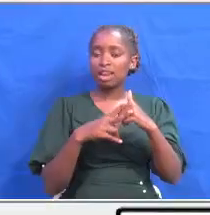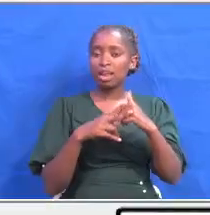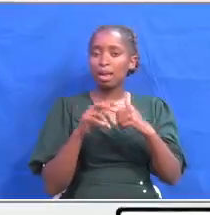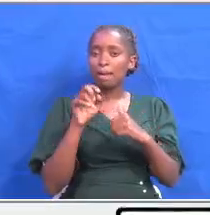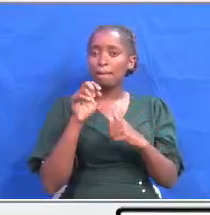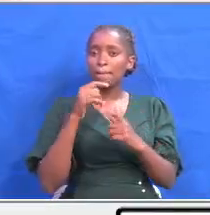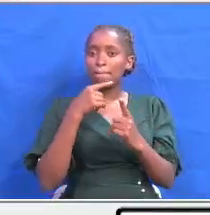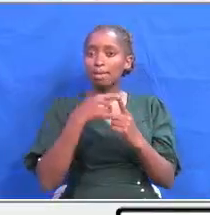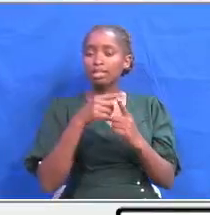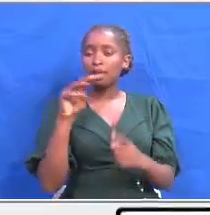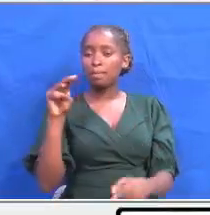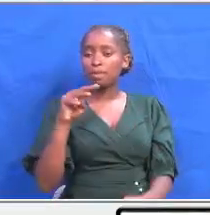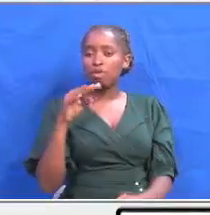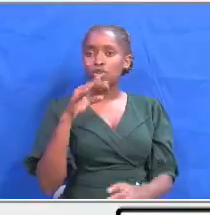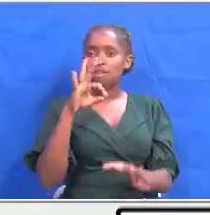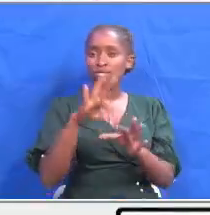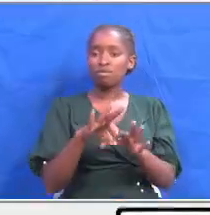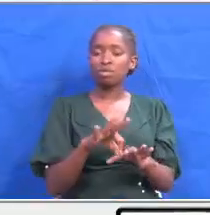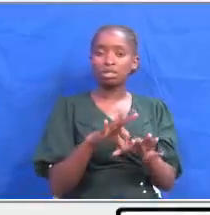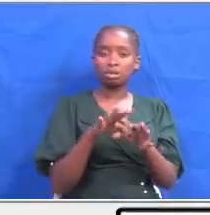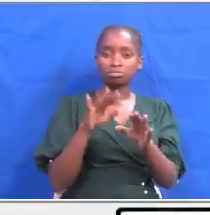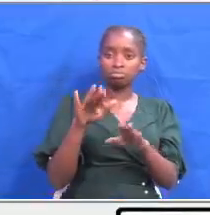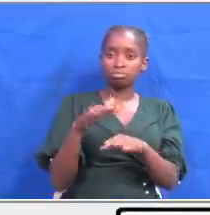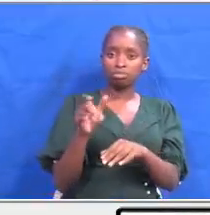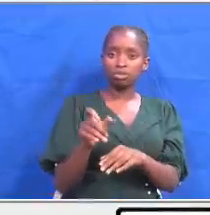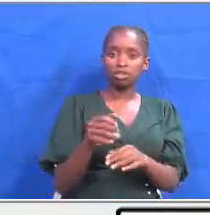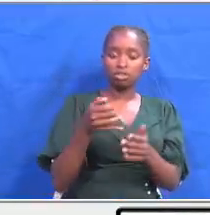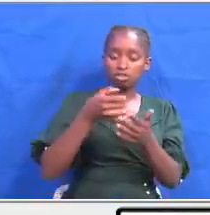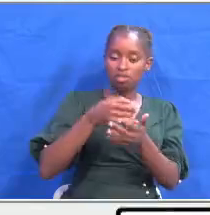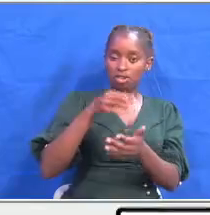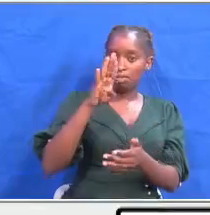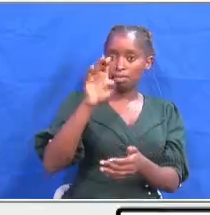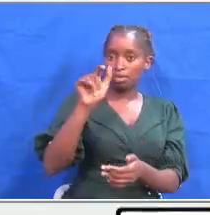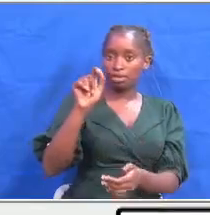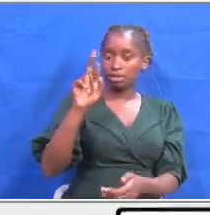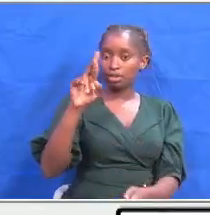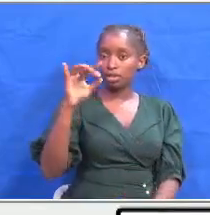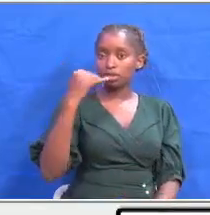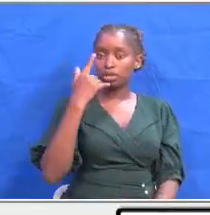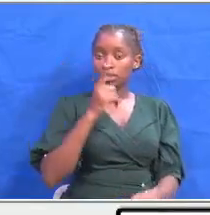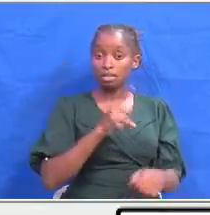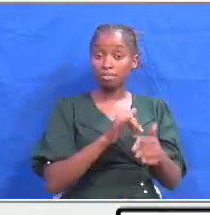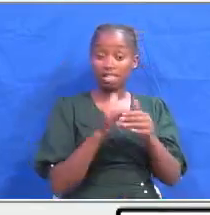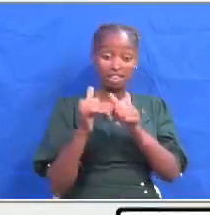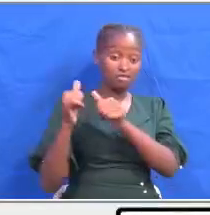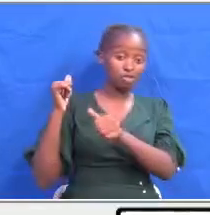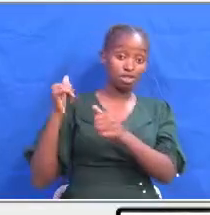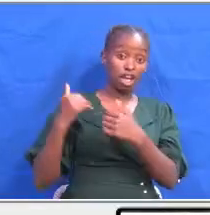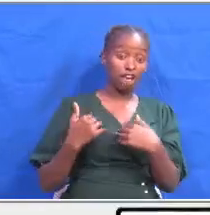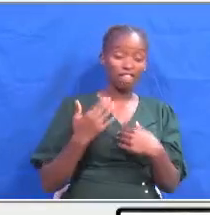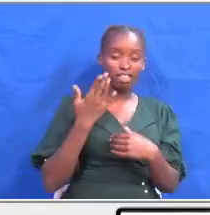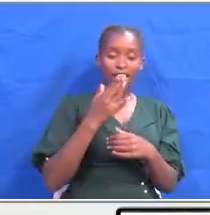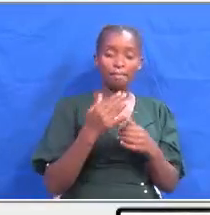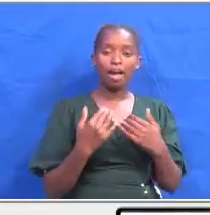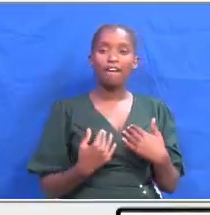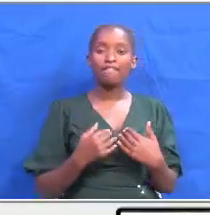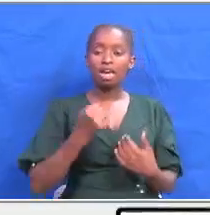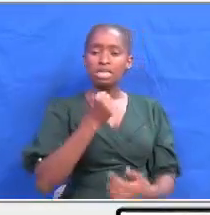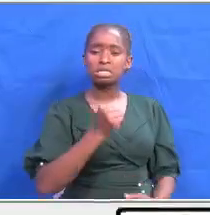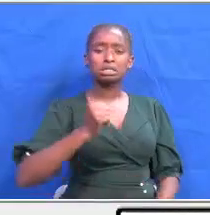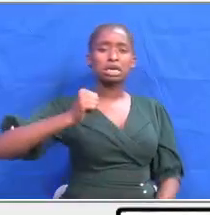7+ million voters, so of course, everybody, including Beatrice Elachi, that time refused. They rejected the results. But